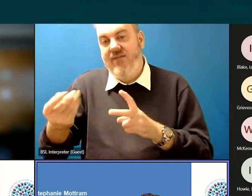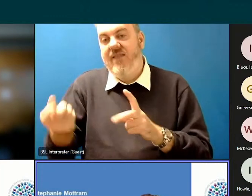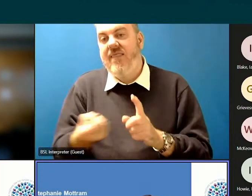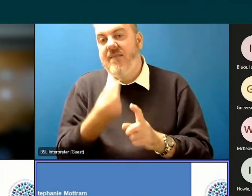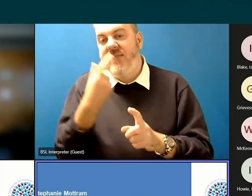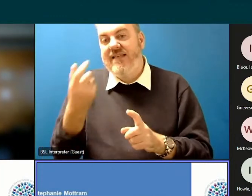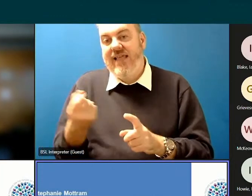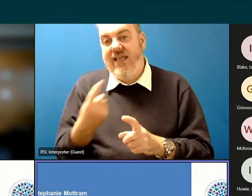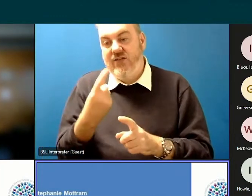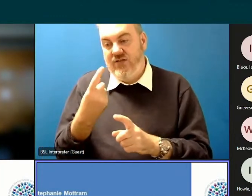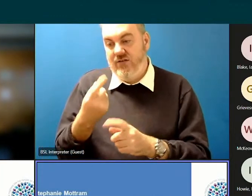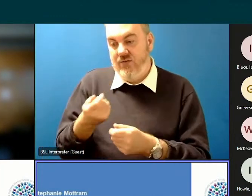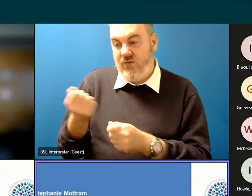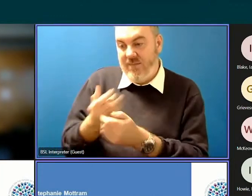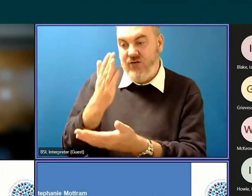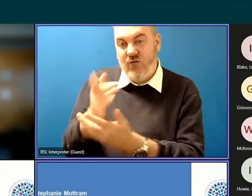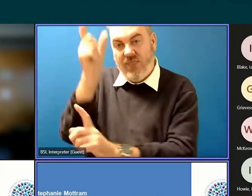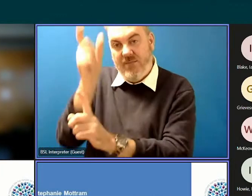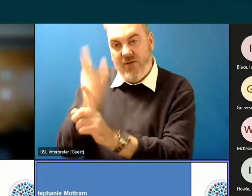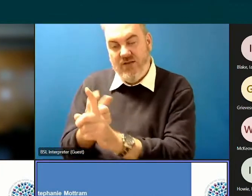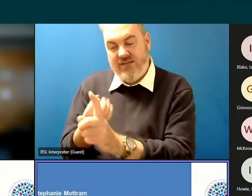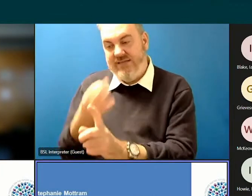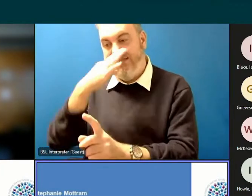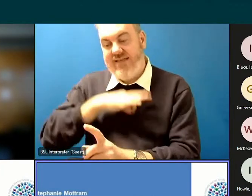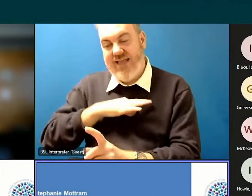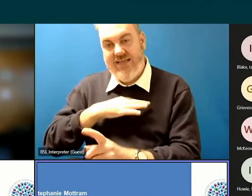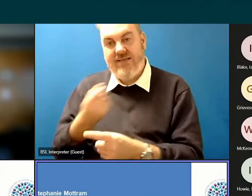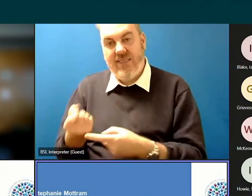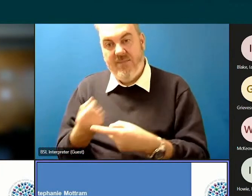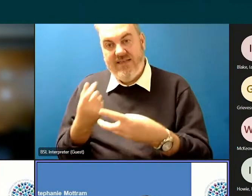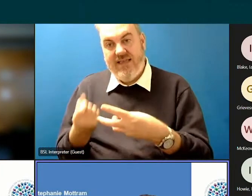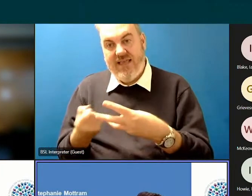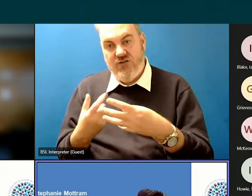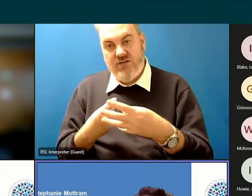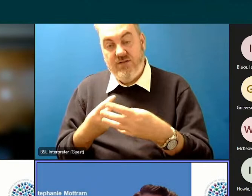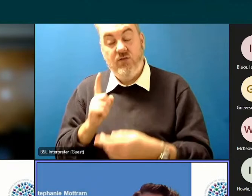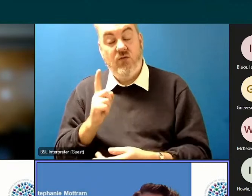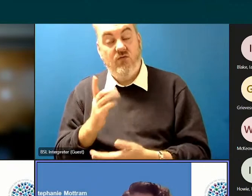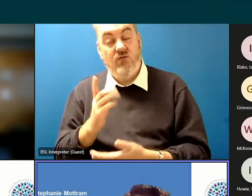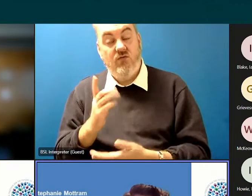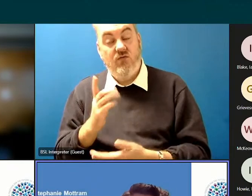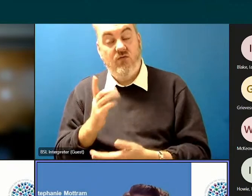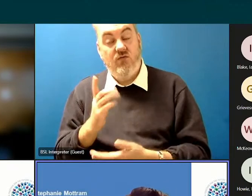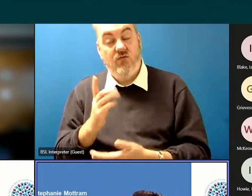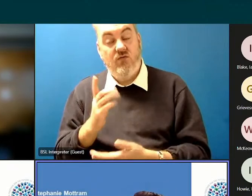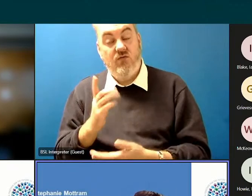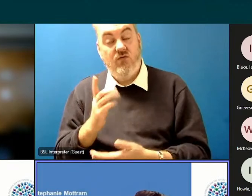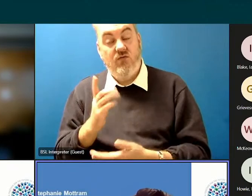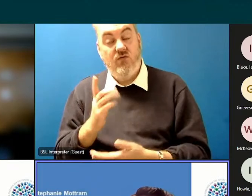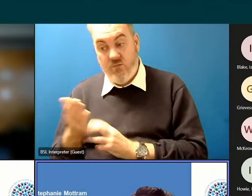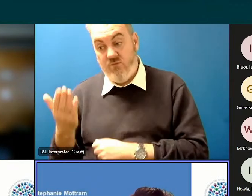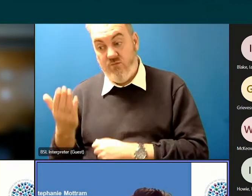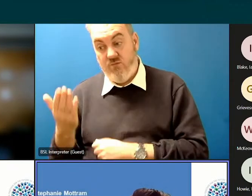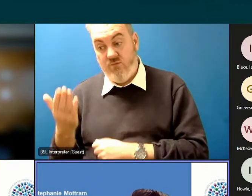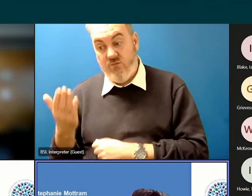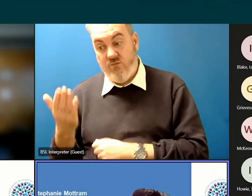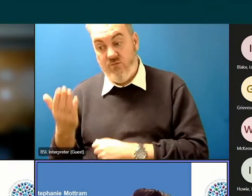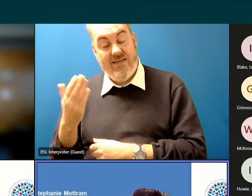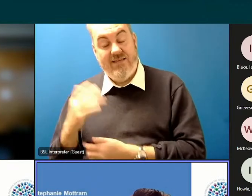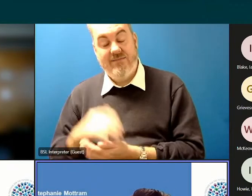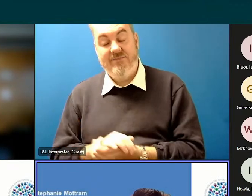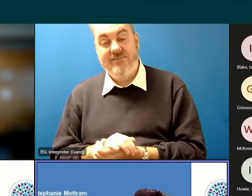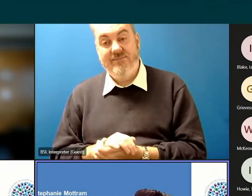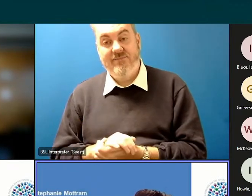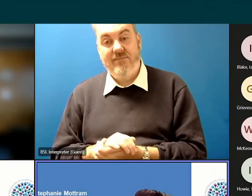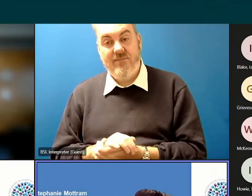then to take. So that's already happening. What we are experiencing is in terms of, and you talked about